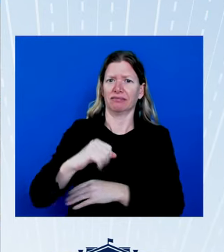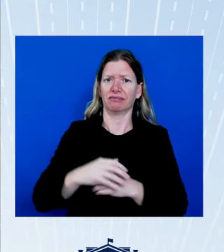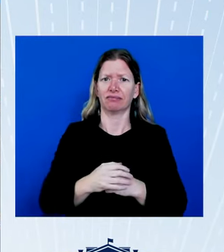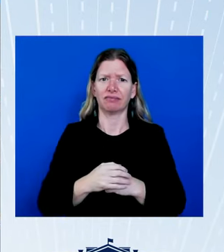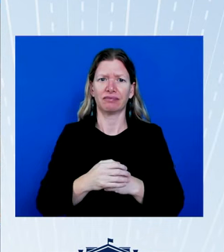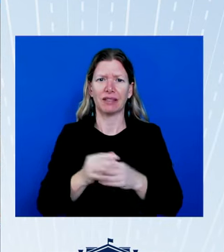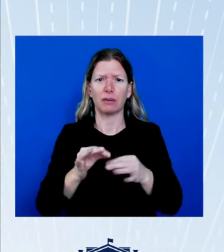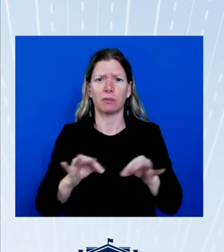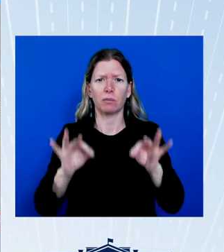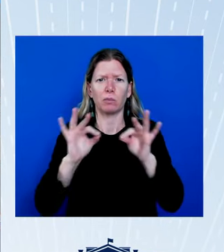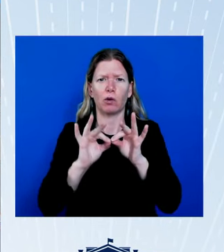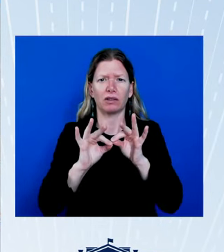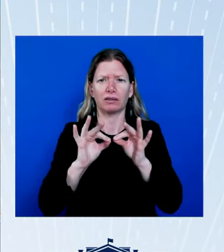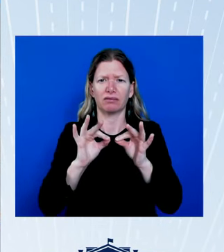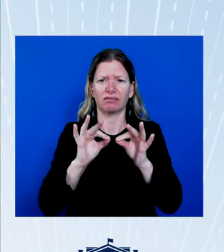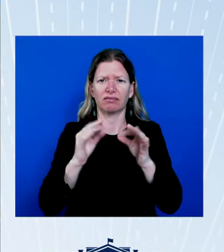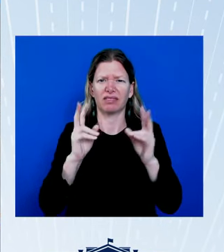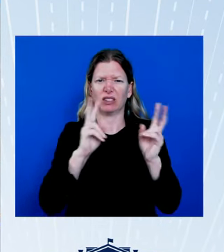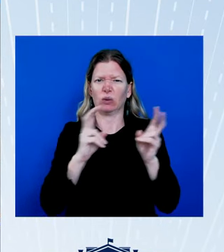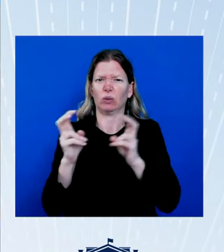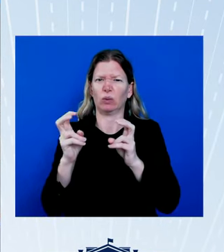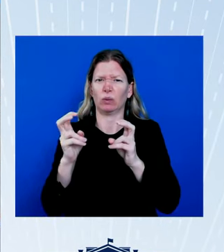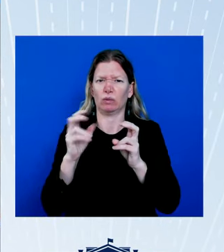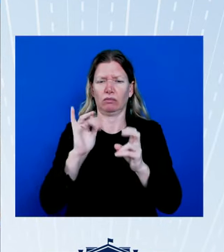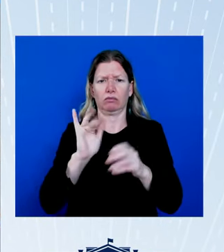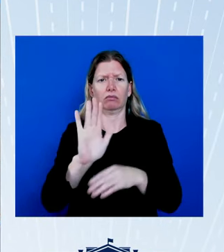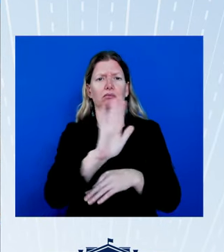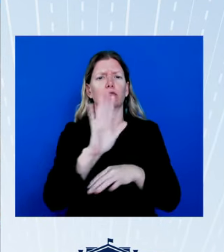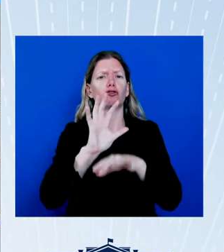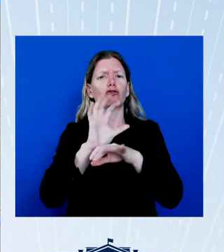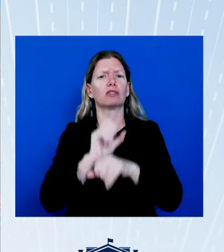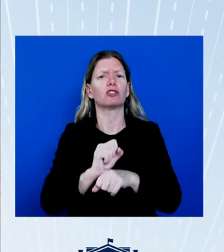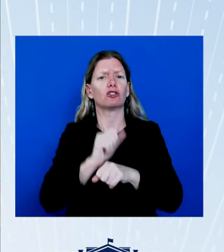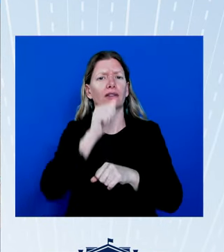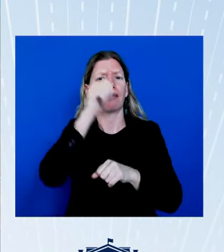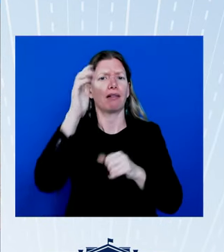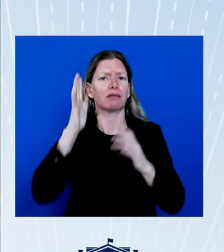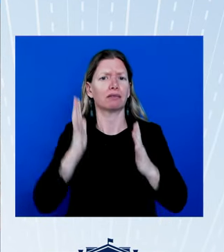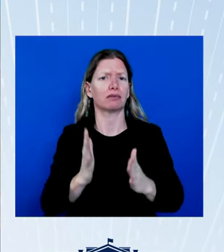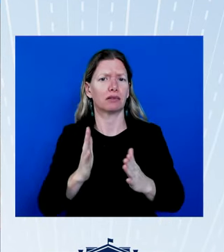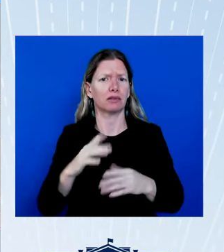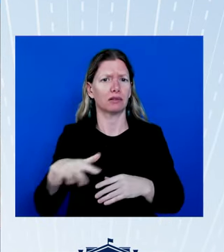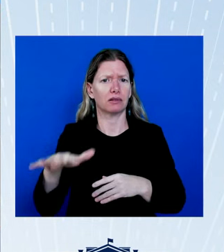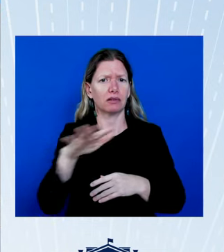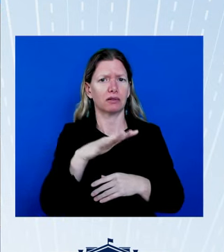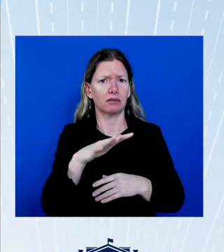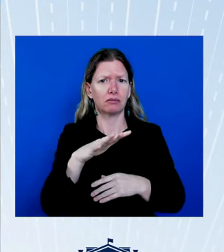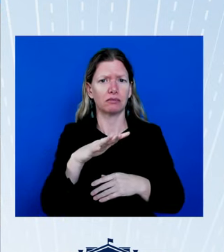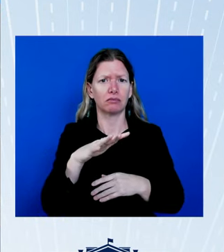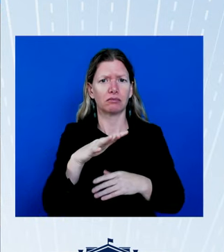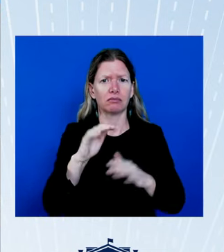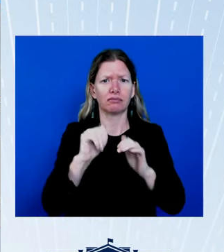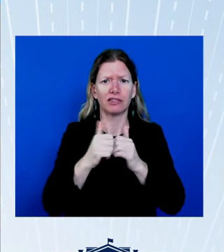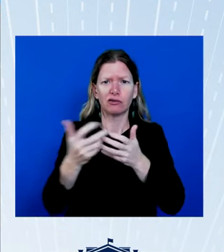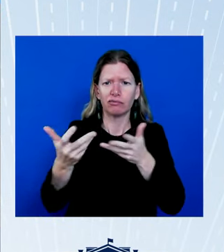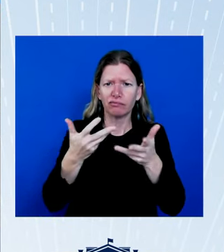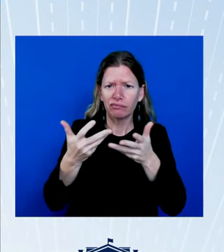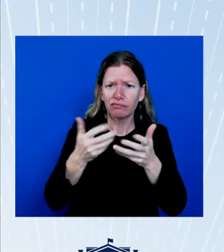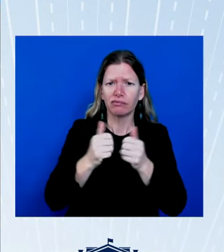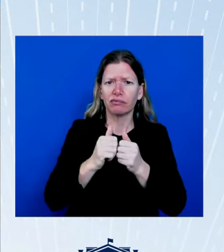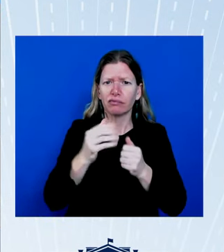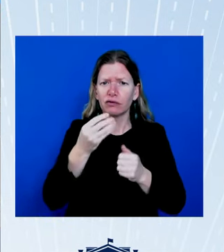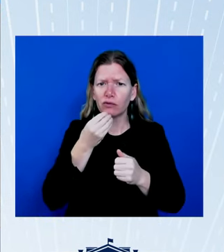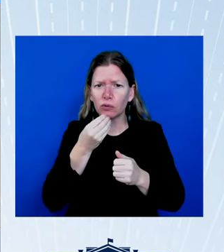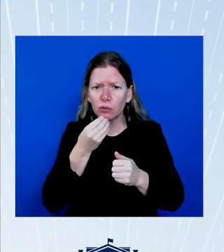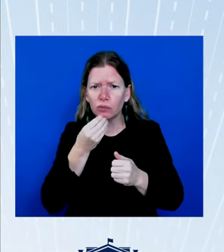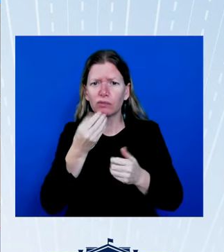of fish that are going into the Arctic, potentially displacing salmon and other fish that are usually used in Native diets. But